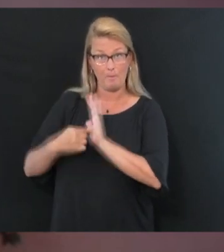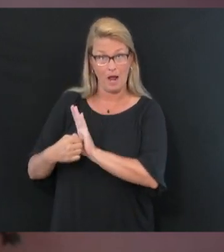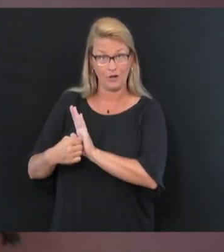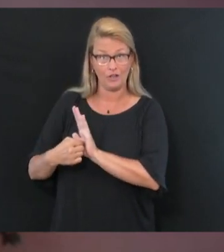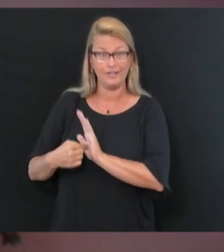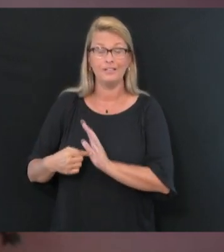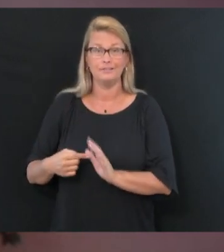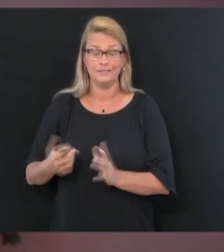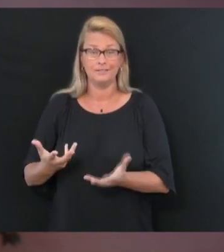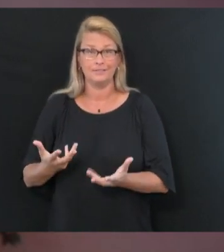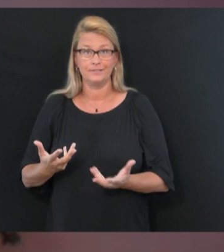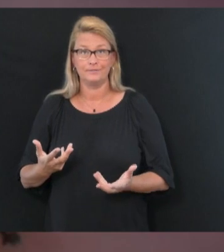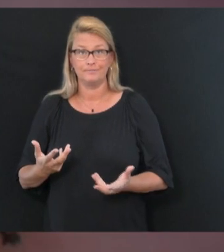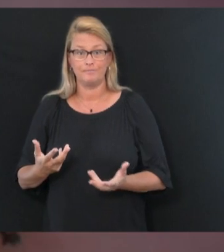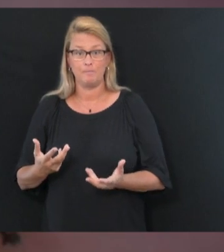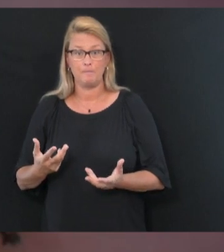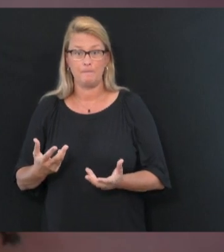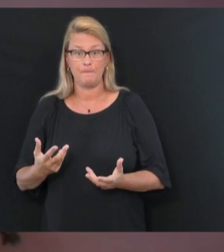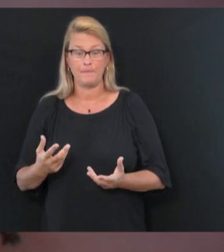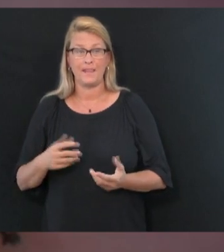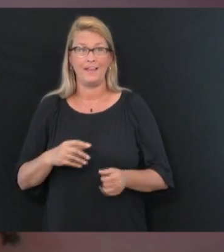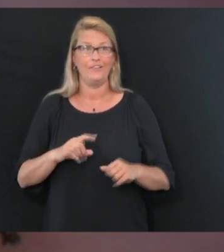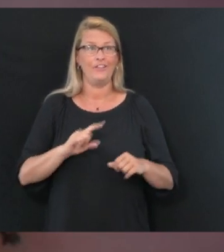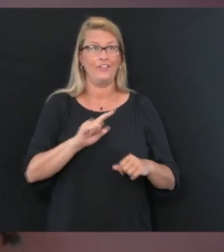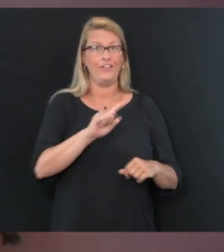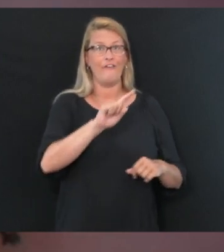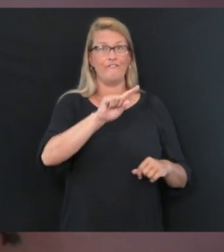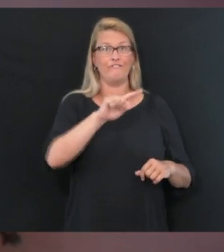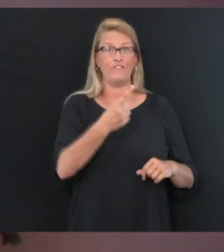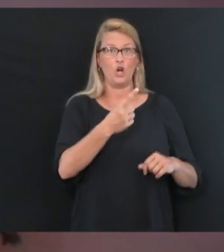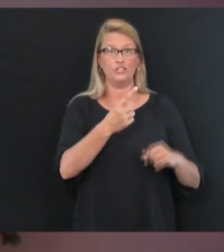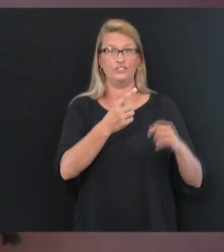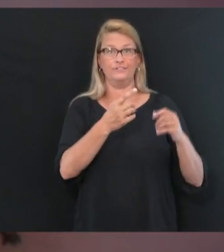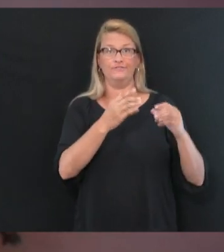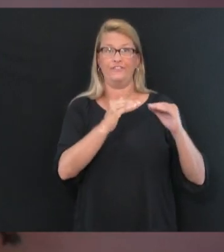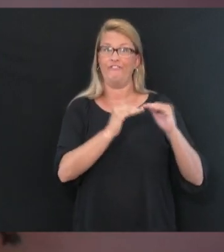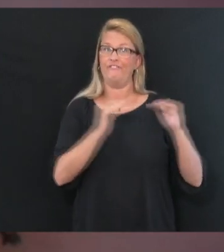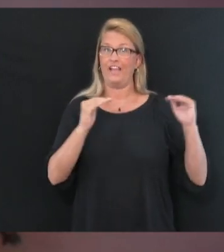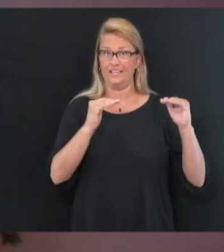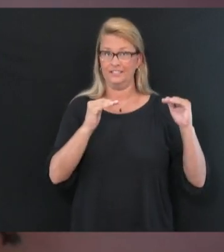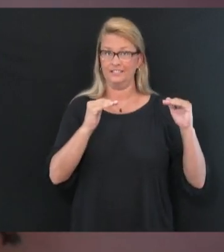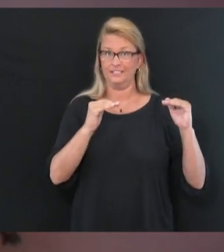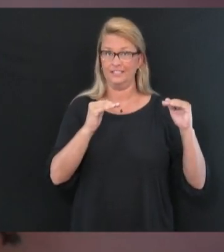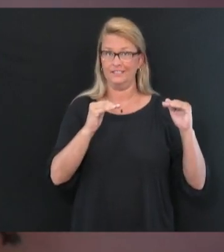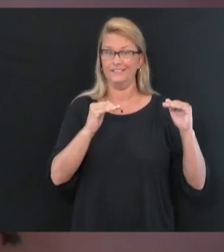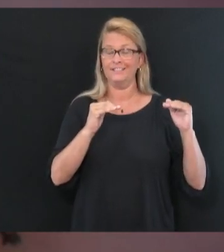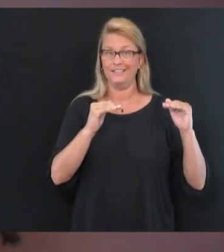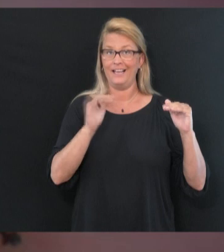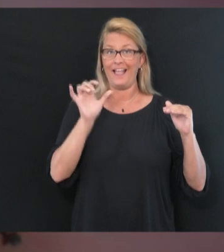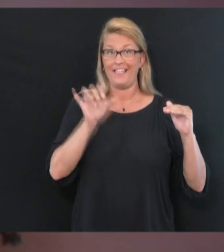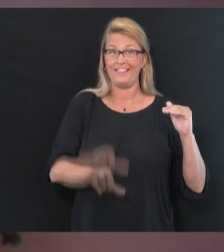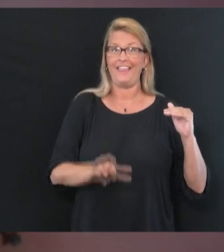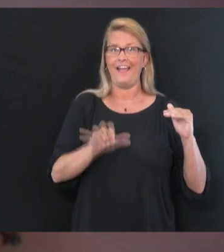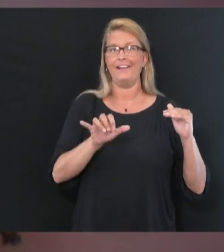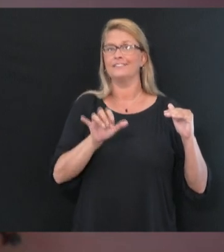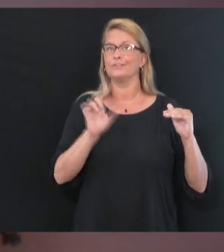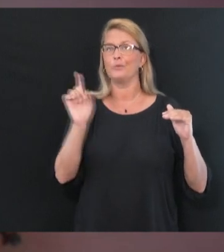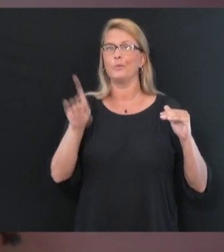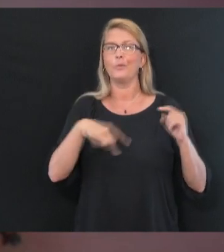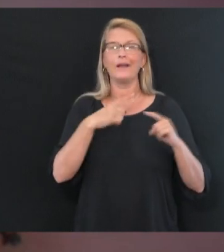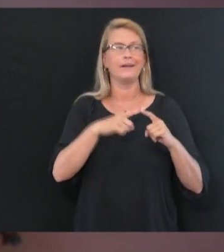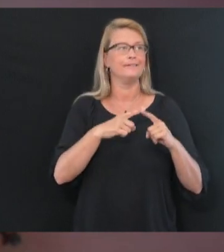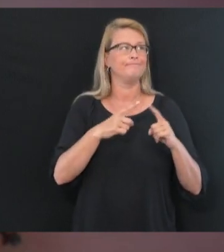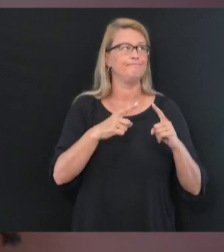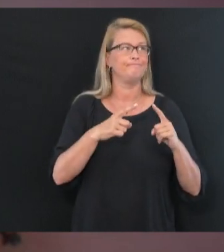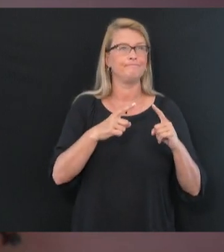really there's the first phase is what we have sort of called the gating strategy, and that is having